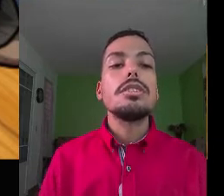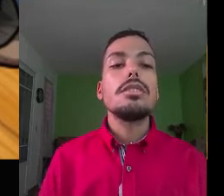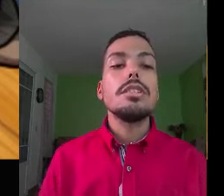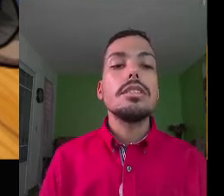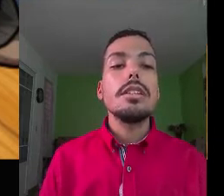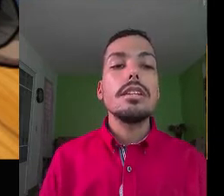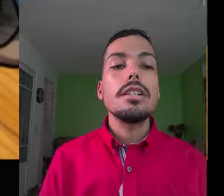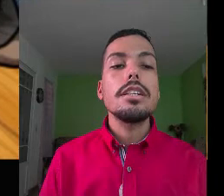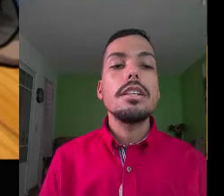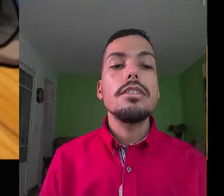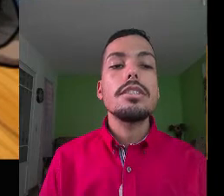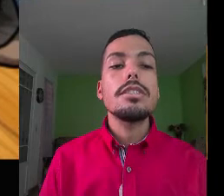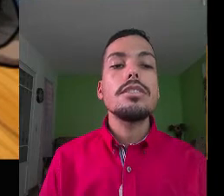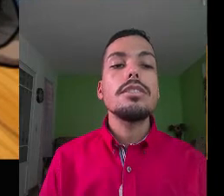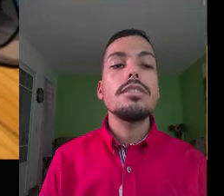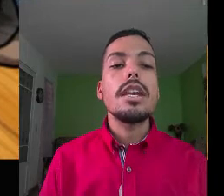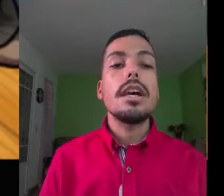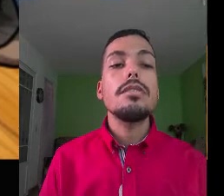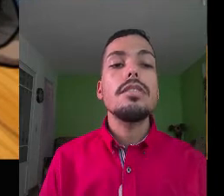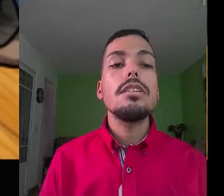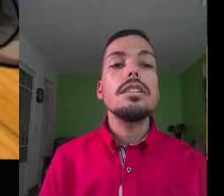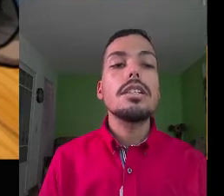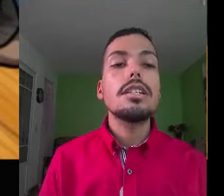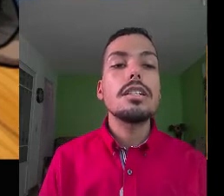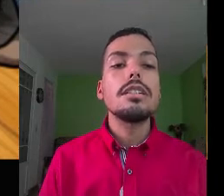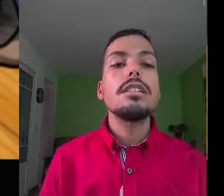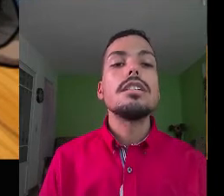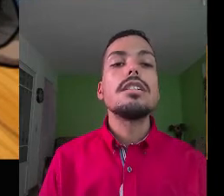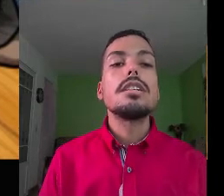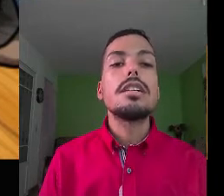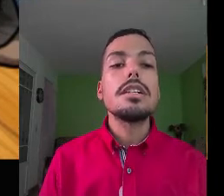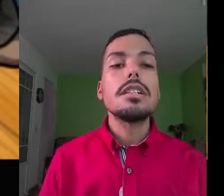k. So when you see the letter Q, it's going to sound.